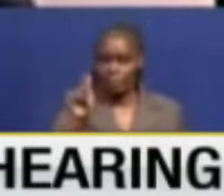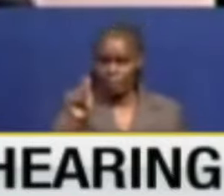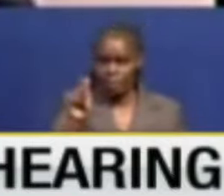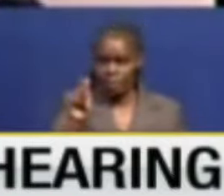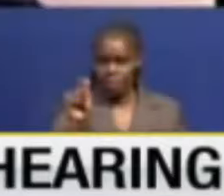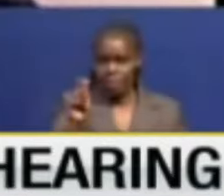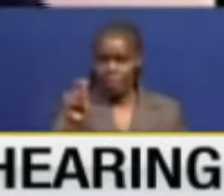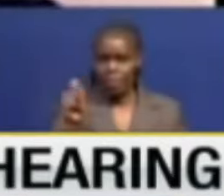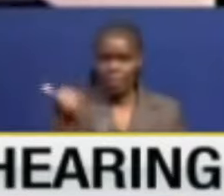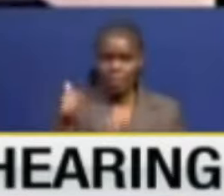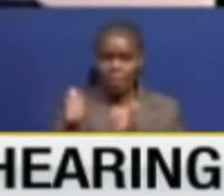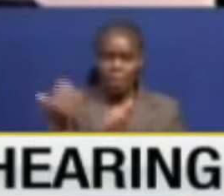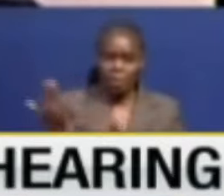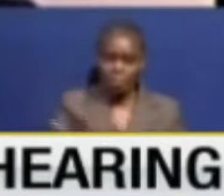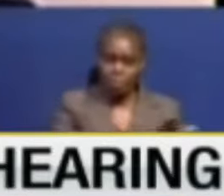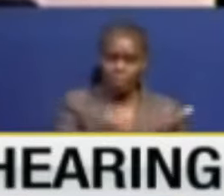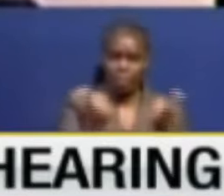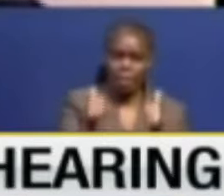Senate,